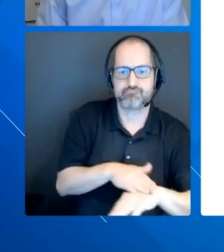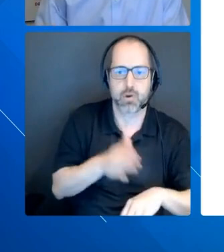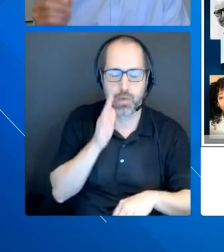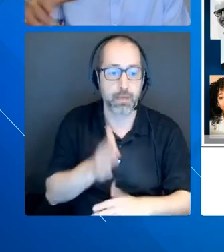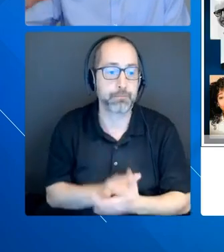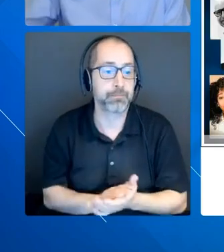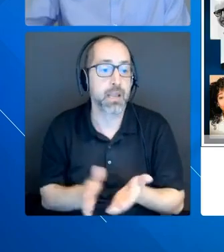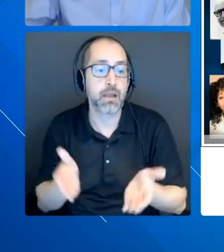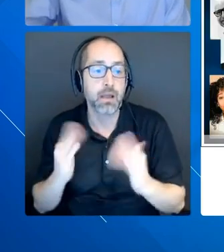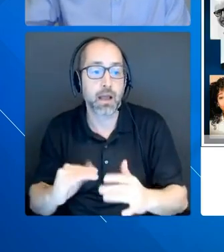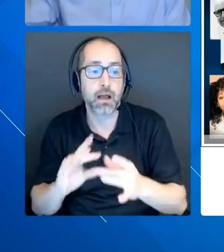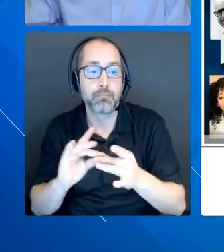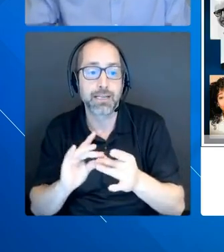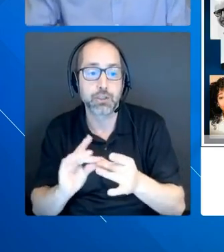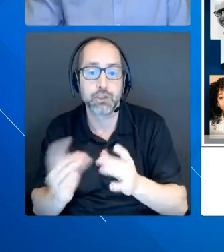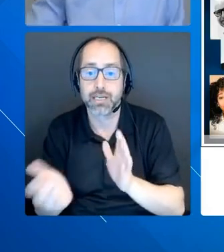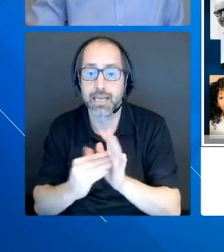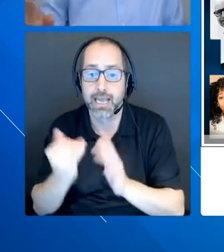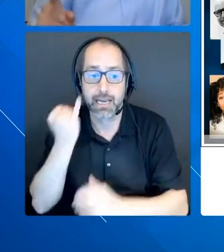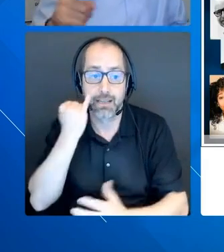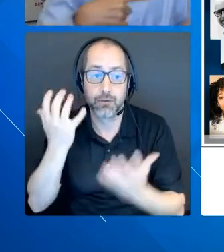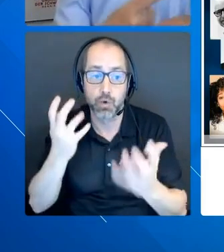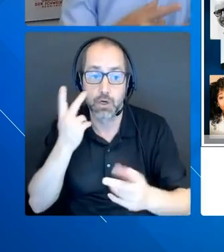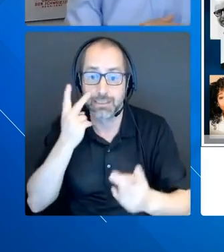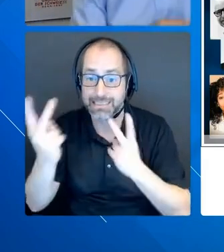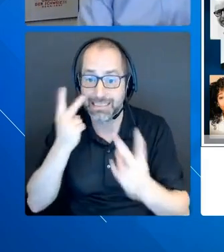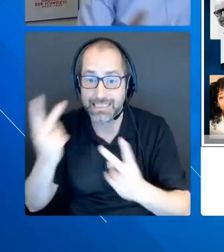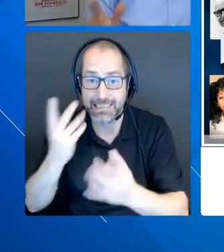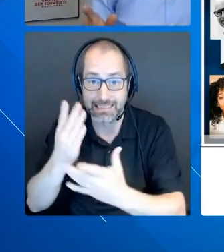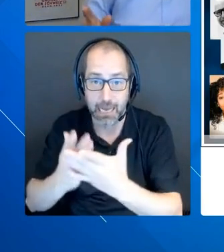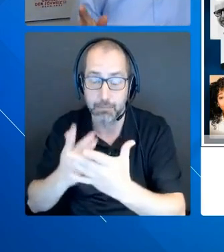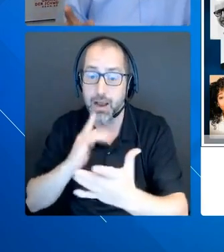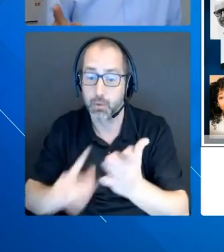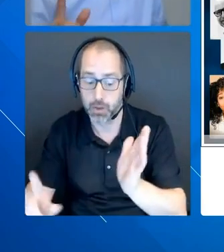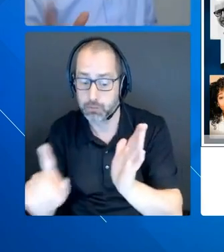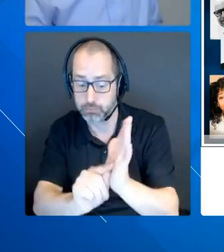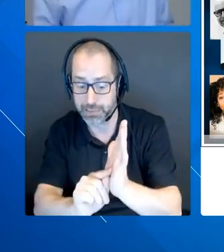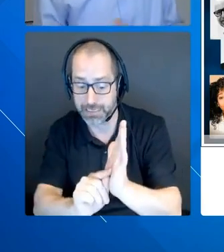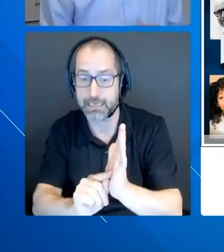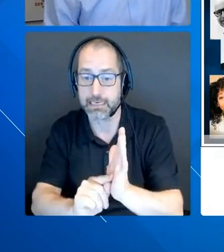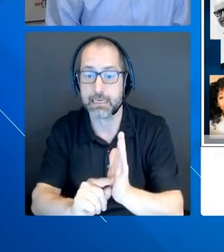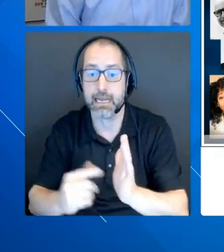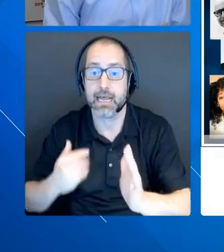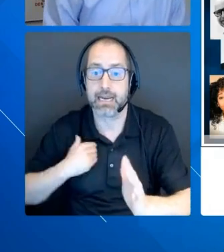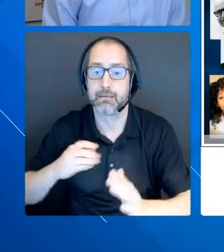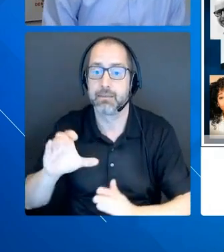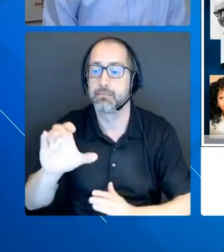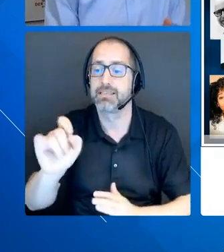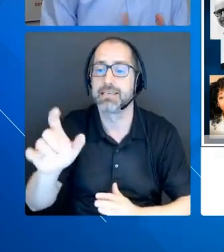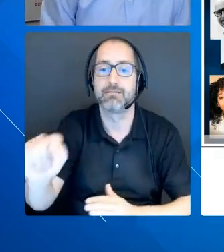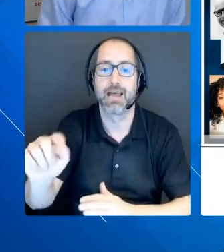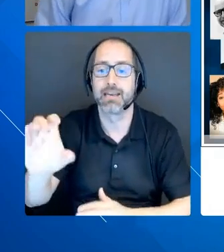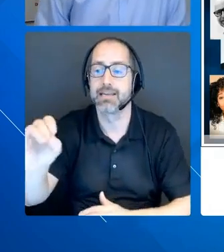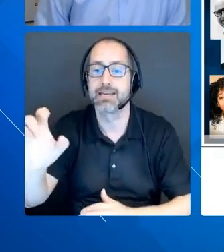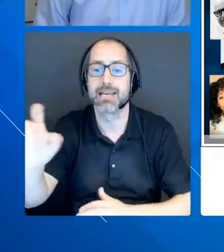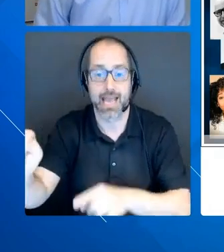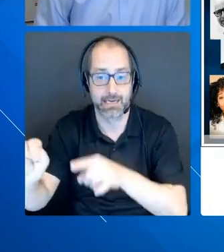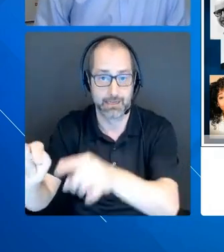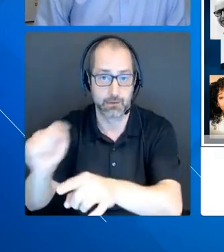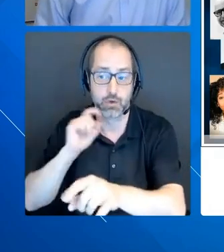I will mention, if you want to see some of these, I'm going to print them out and have them at Cvent Connect, so you can take a